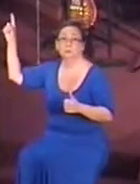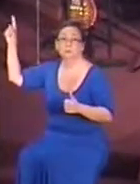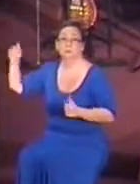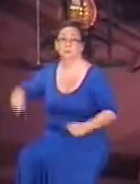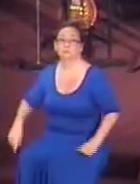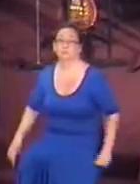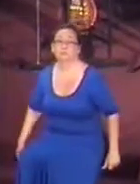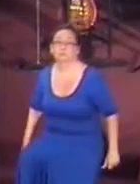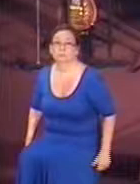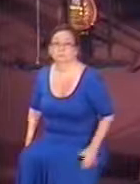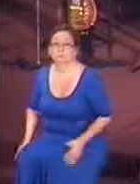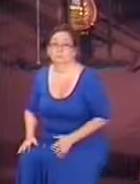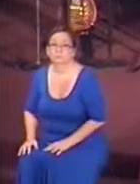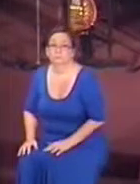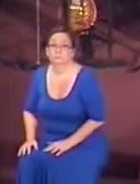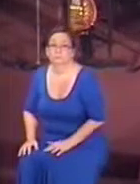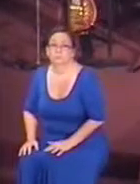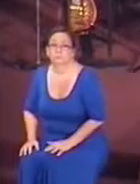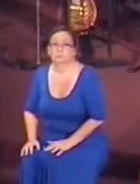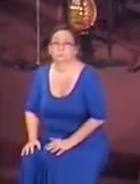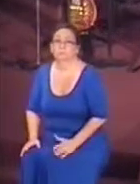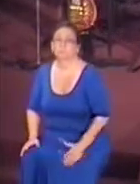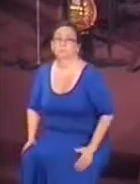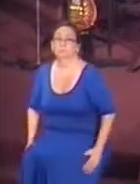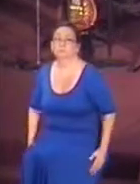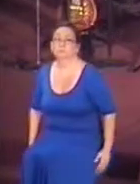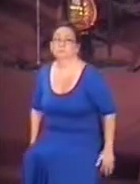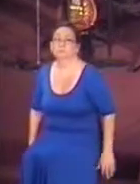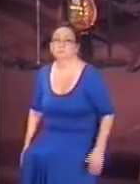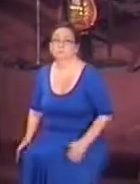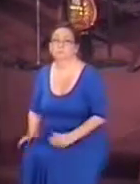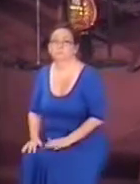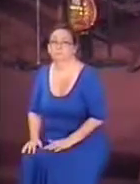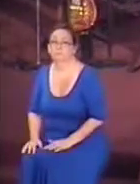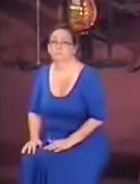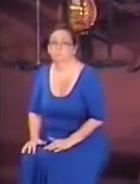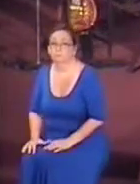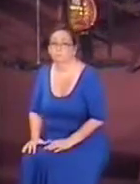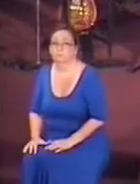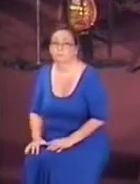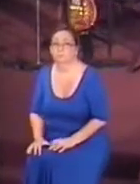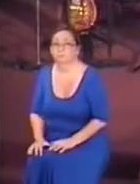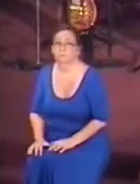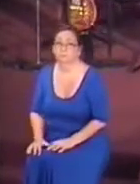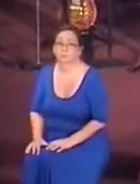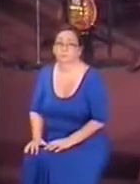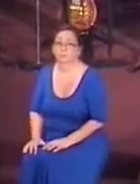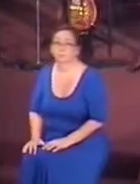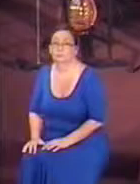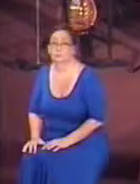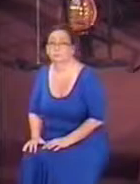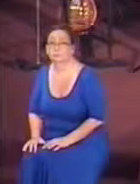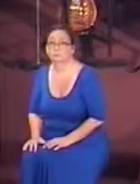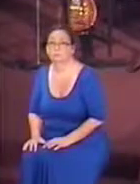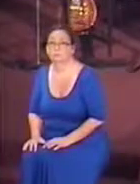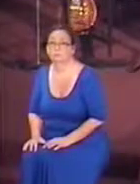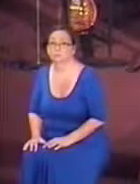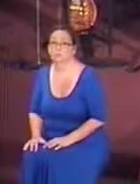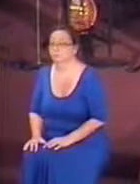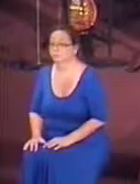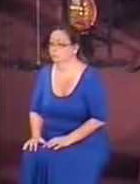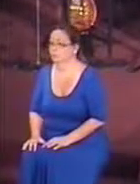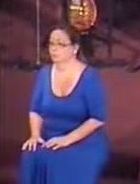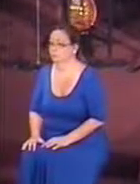reason together. And though your sins are as scarlet, they will be as white as snow. Though they are red like the crimson, they will be like